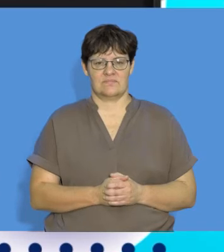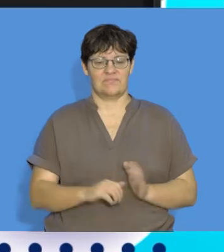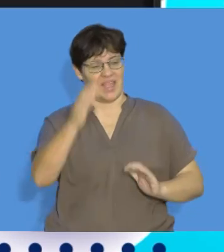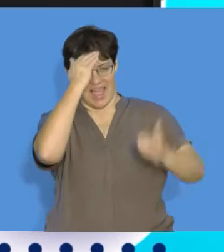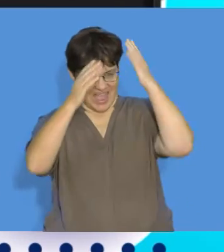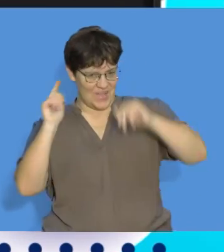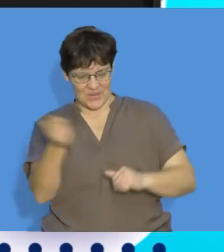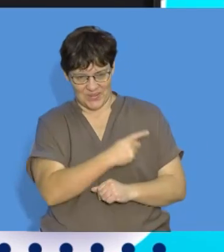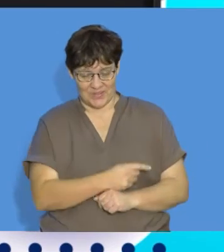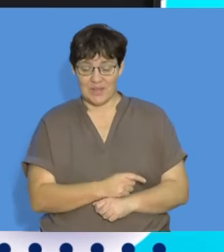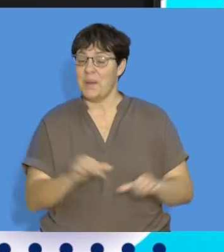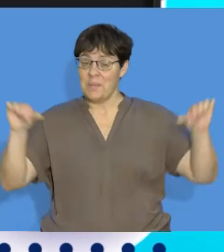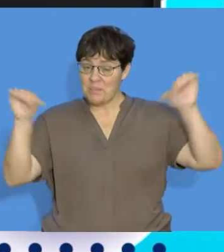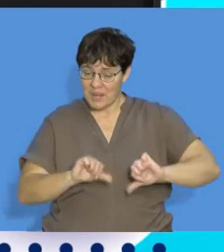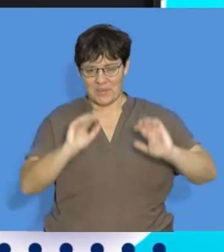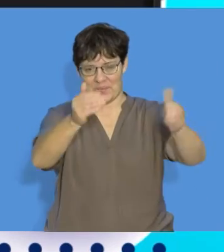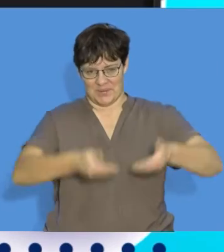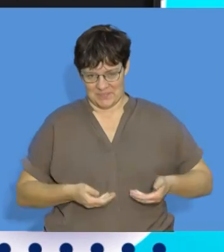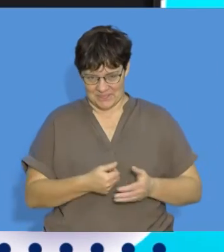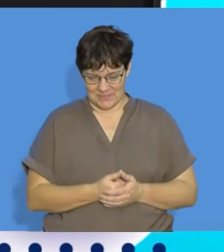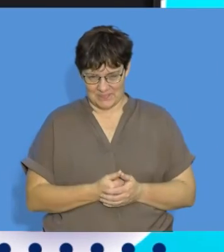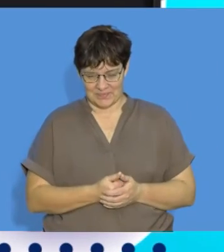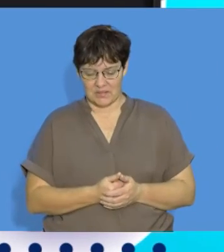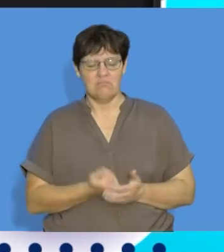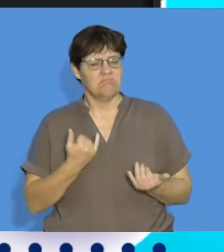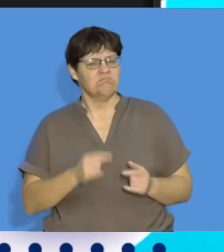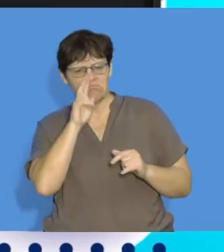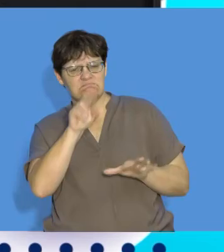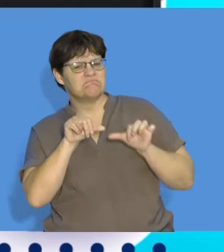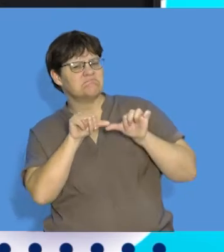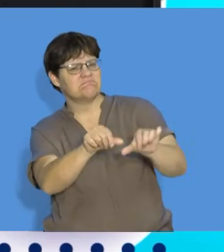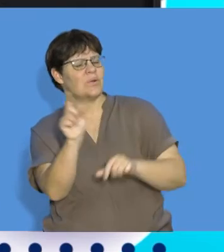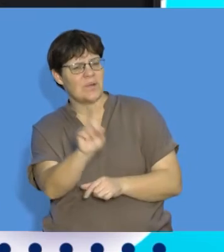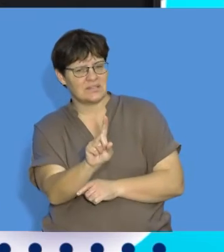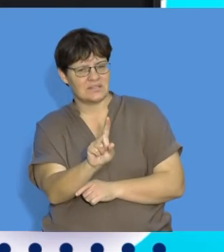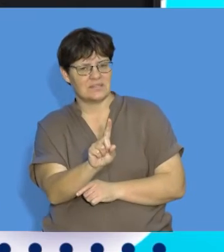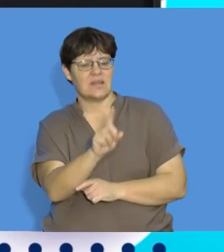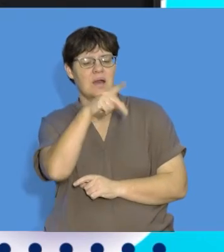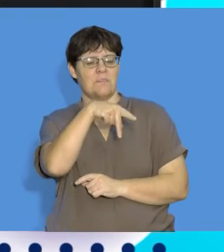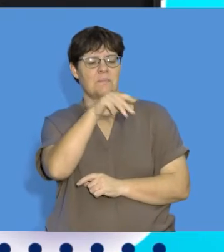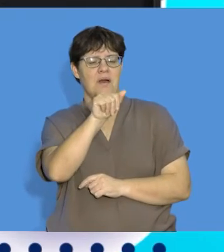Hi guys, welcome back to our lesson. We are still looking at changing